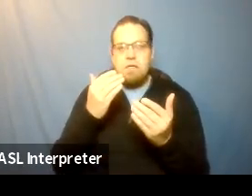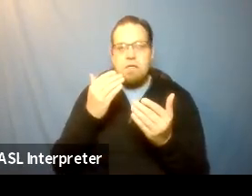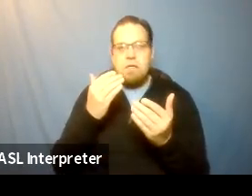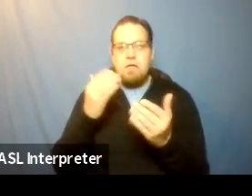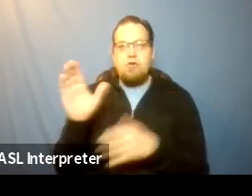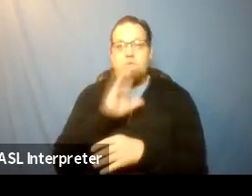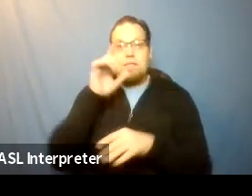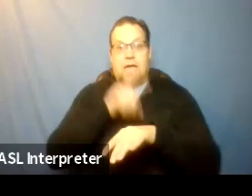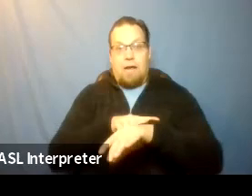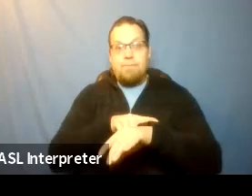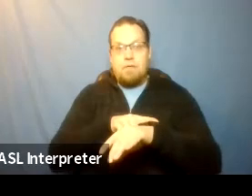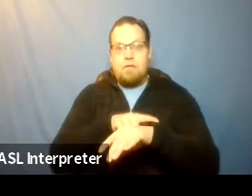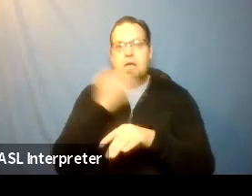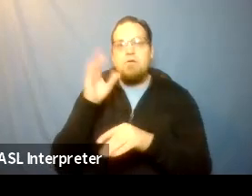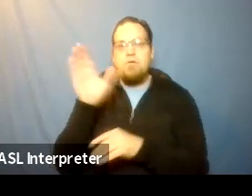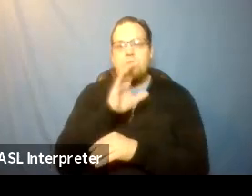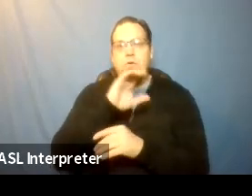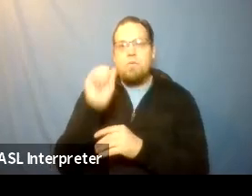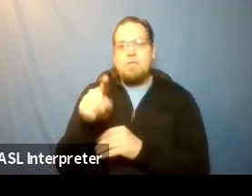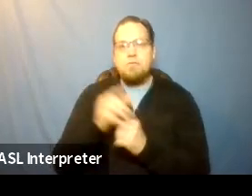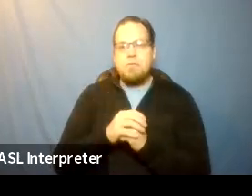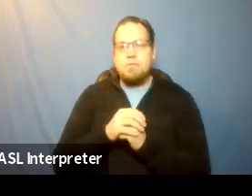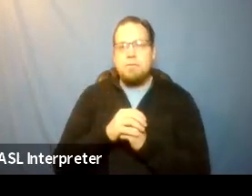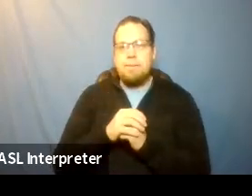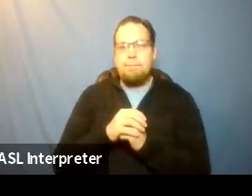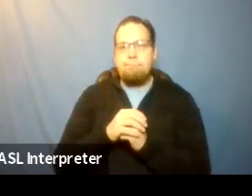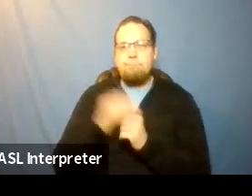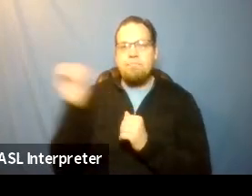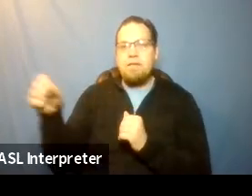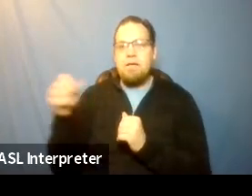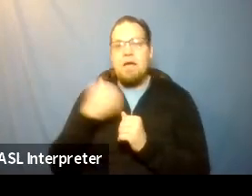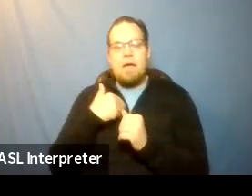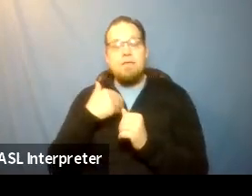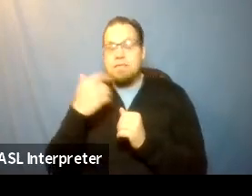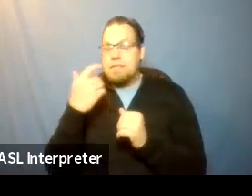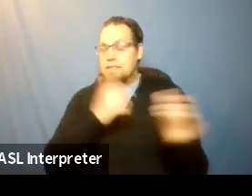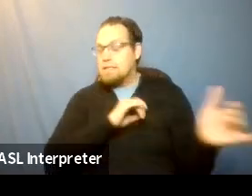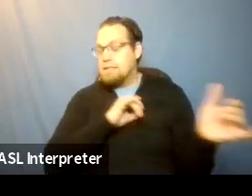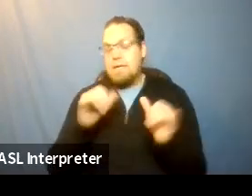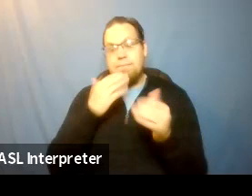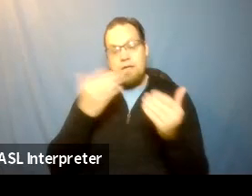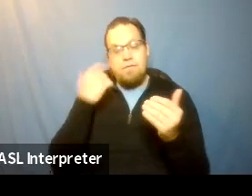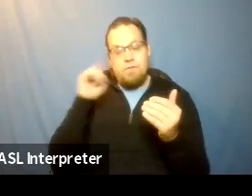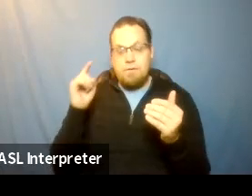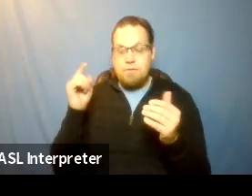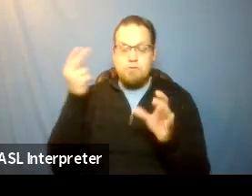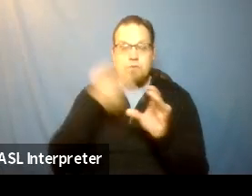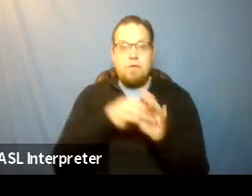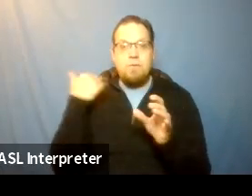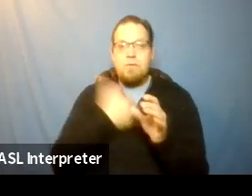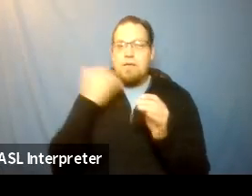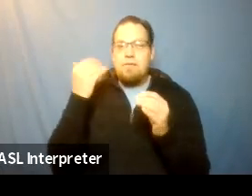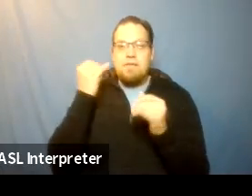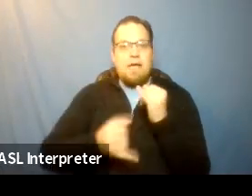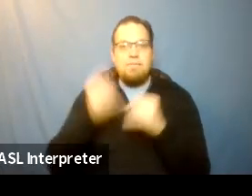your time and your questions. Yes, I echo that. Thank you for tuning in. Thank you. I know we're down to the last minute or two here.